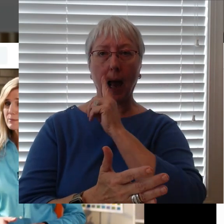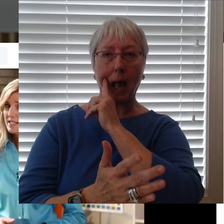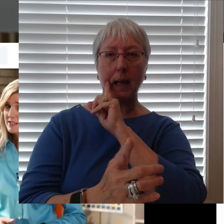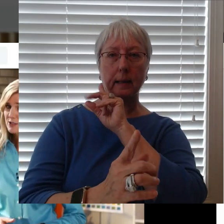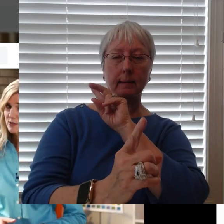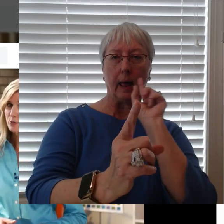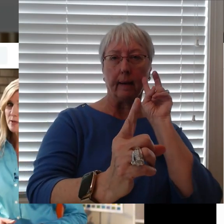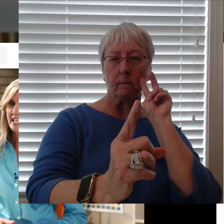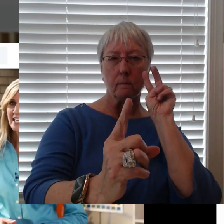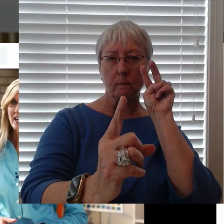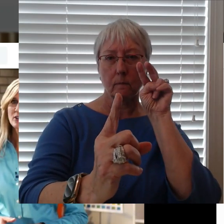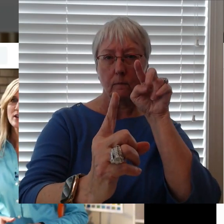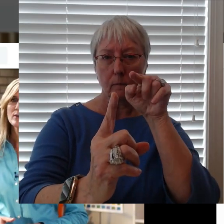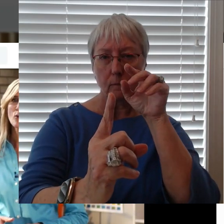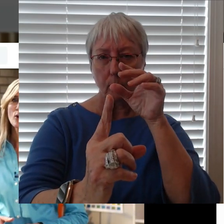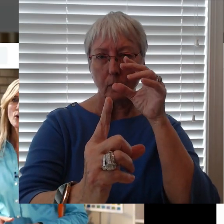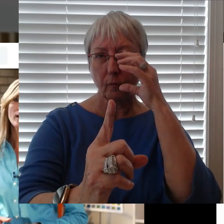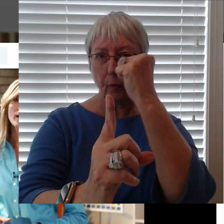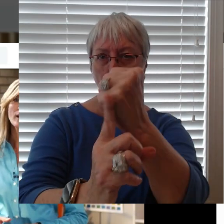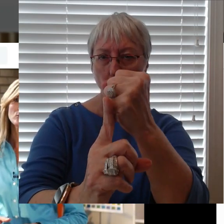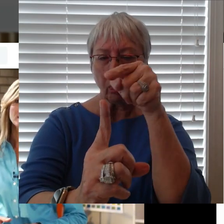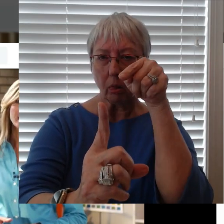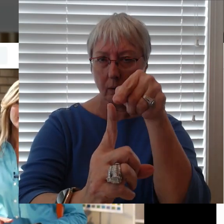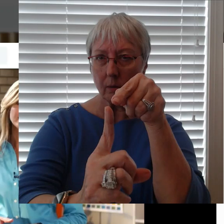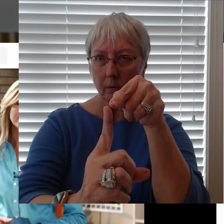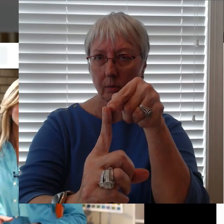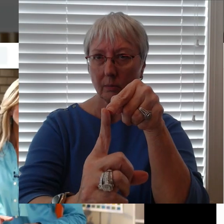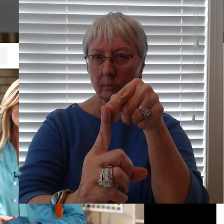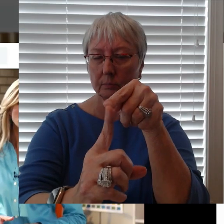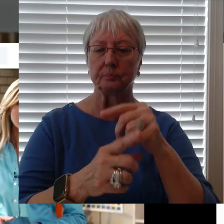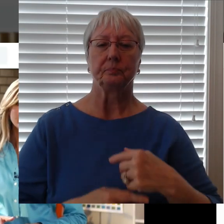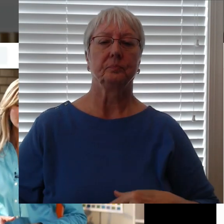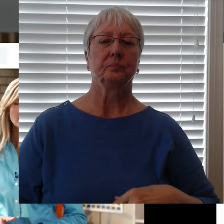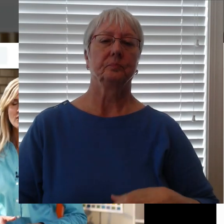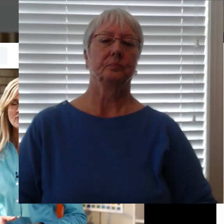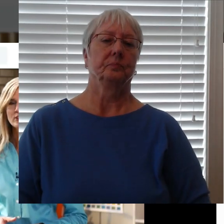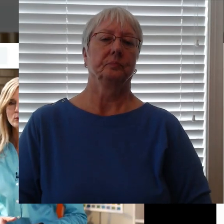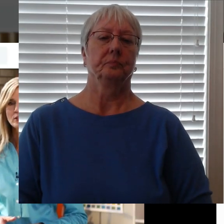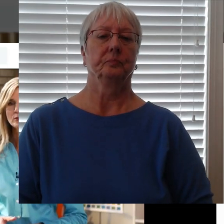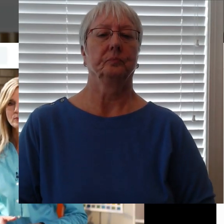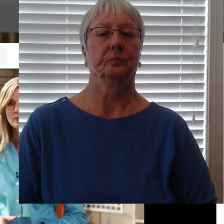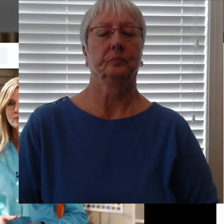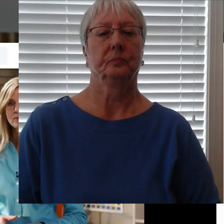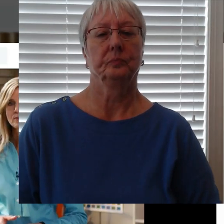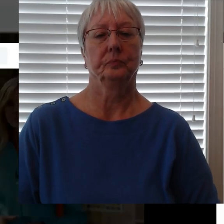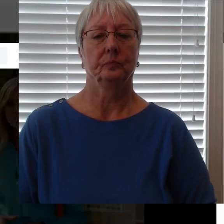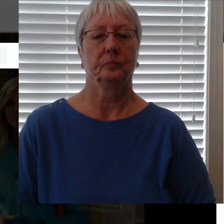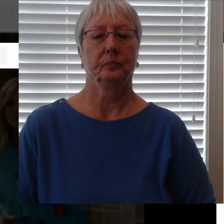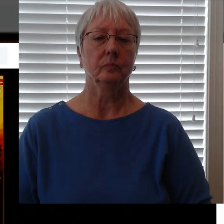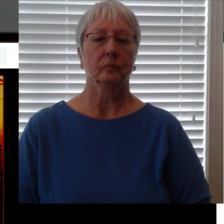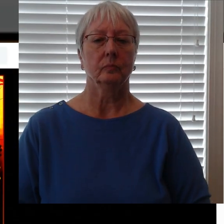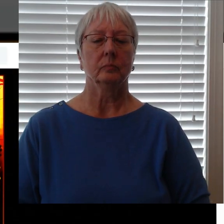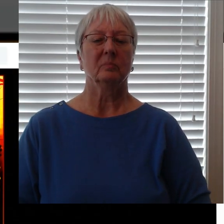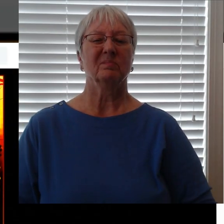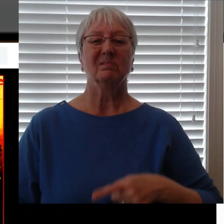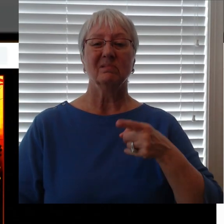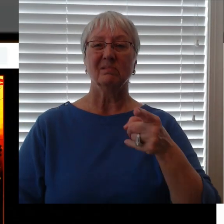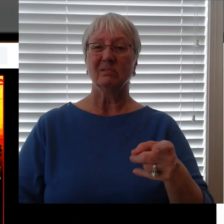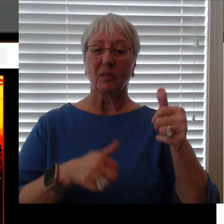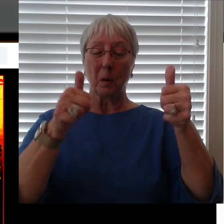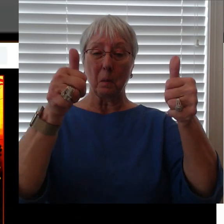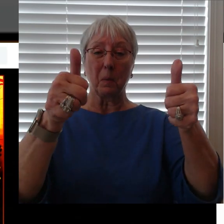as a messenger for meaning, and create a more primal reaction in human beings than value alone. The